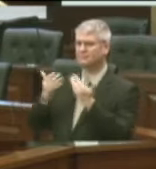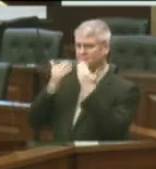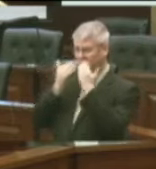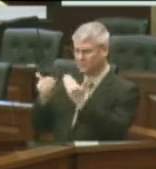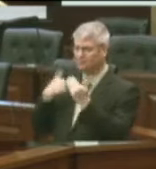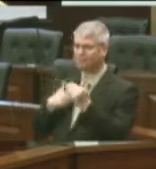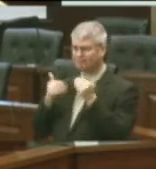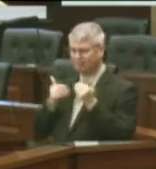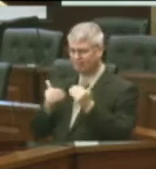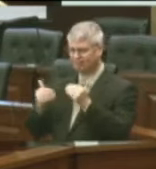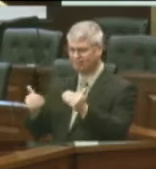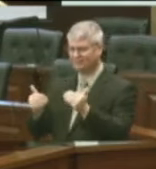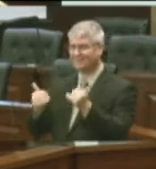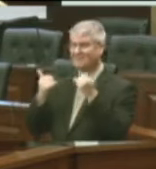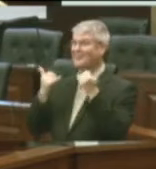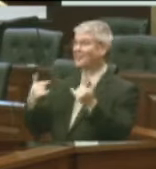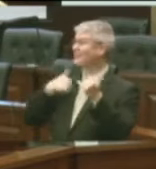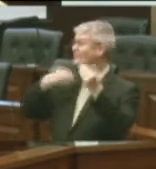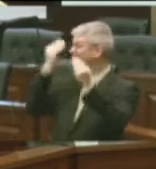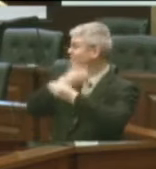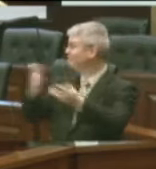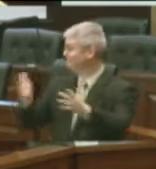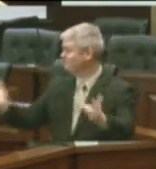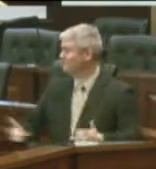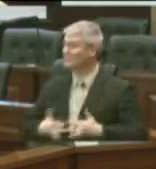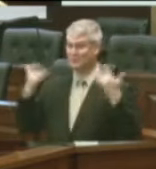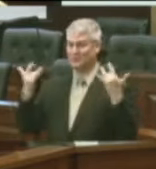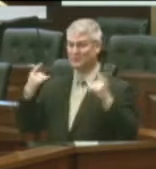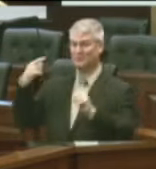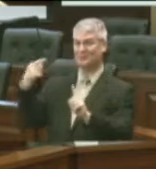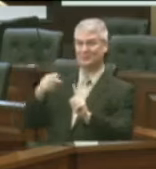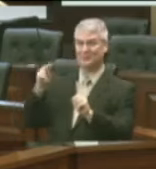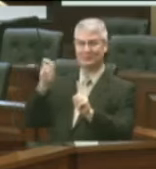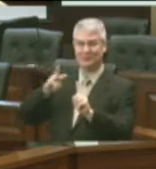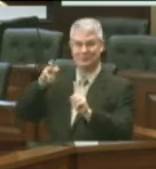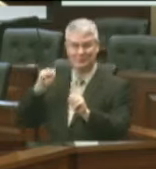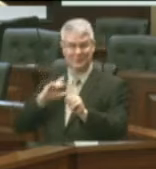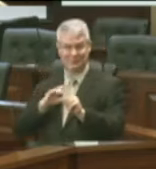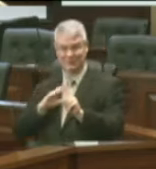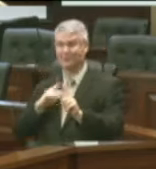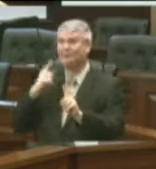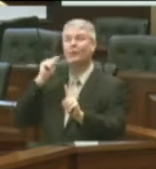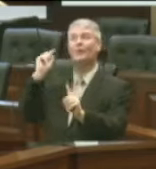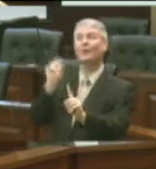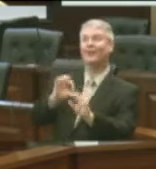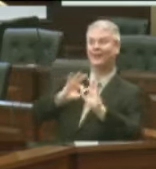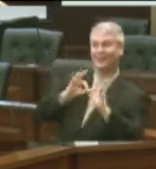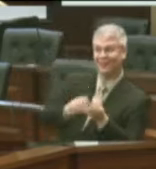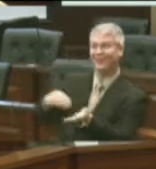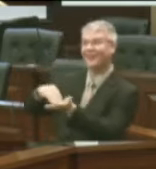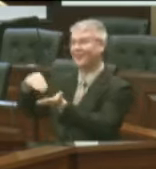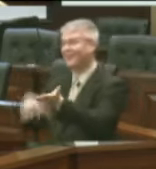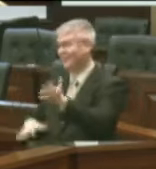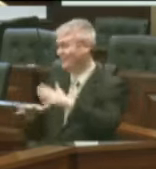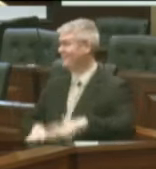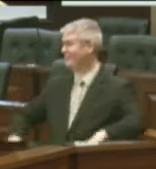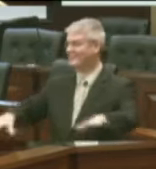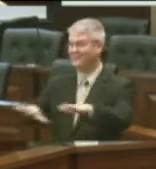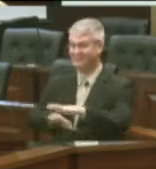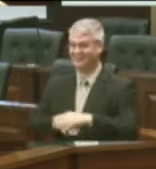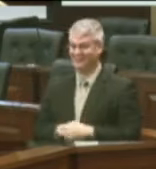good news for both Idaho students and families. Supporting K-12 public education in Idaho is